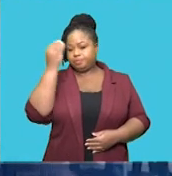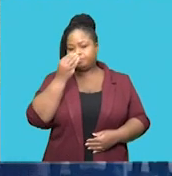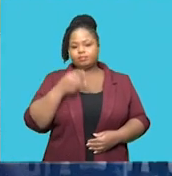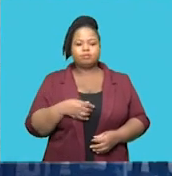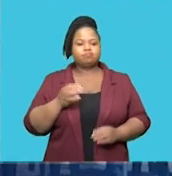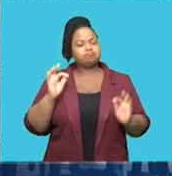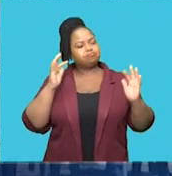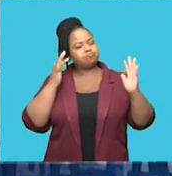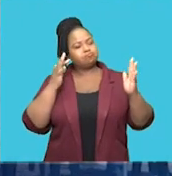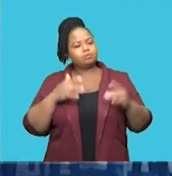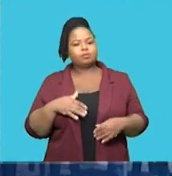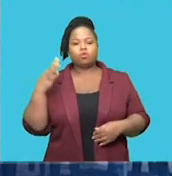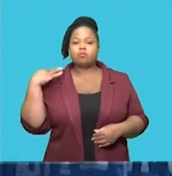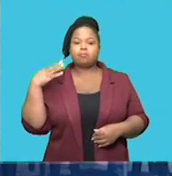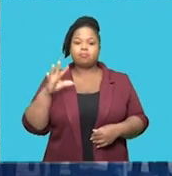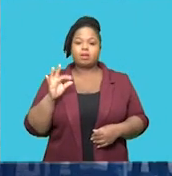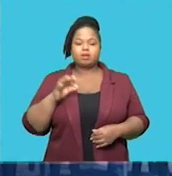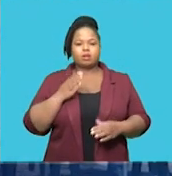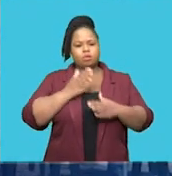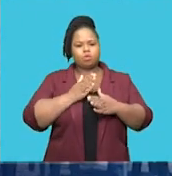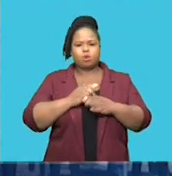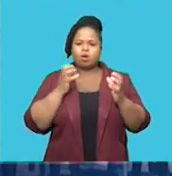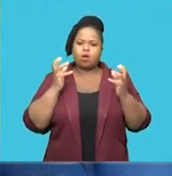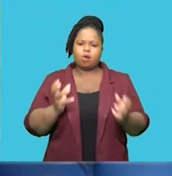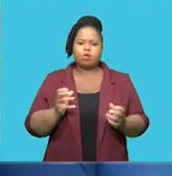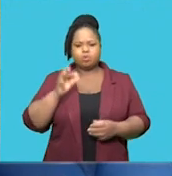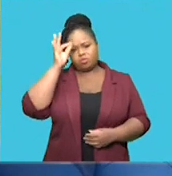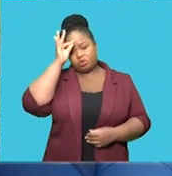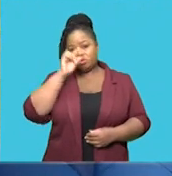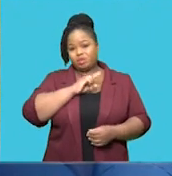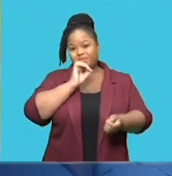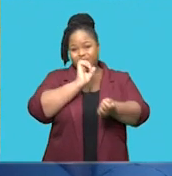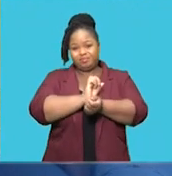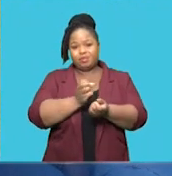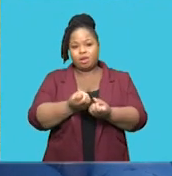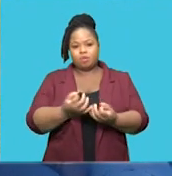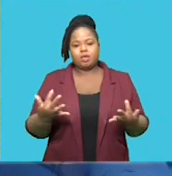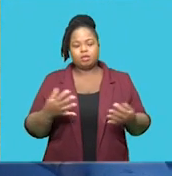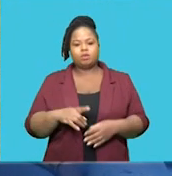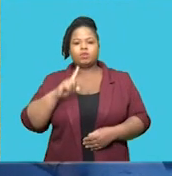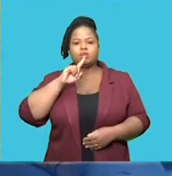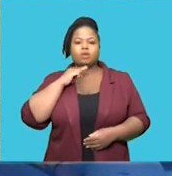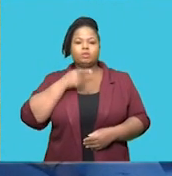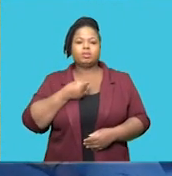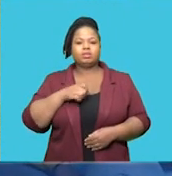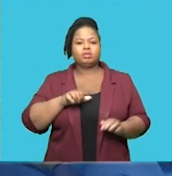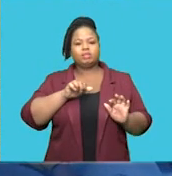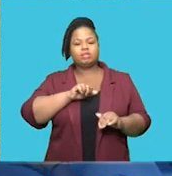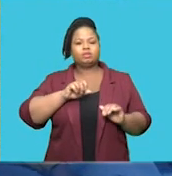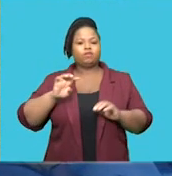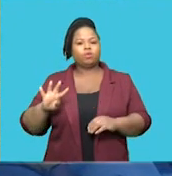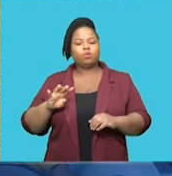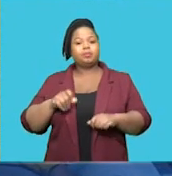osuwenziwa amaphoyisa kusukela ngomsomluko. Nakathi amaphoyisa asekhone ukubopha abantu abayikhulu namashumi ayisishagalolunye